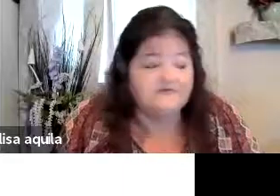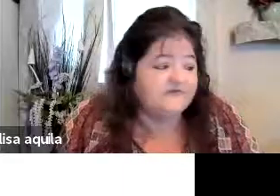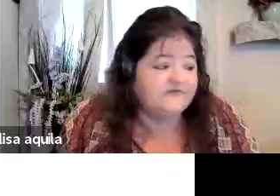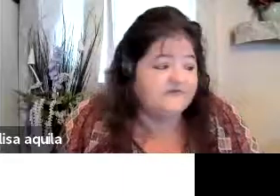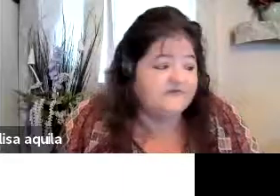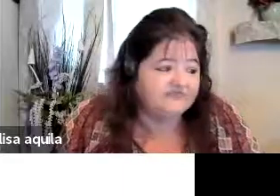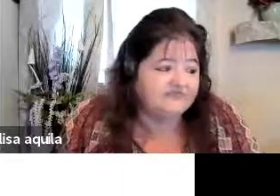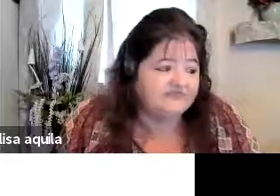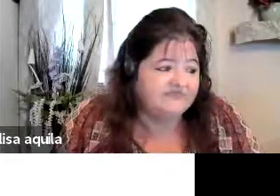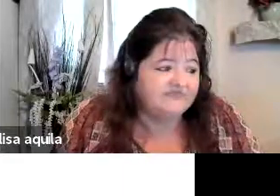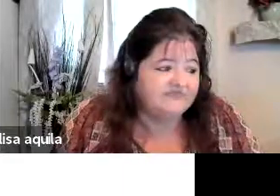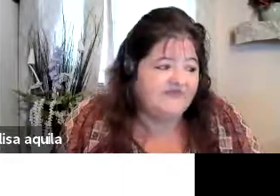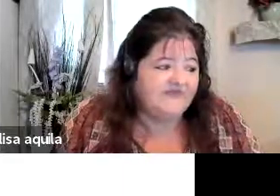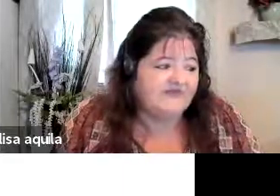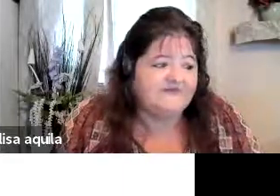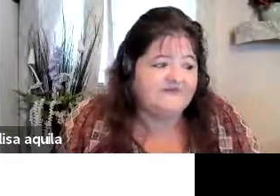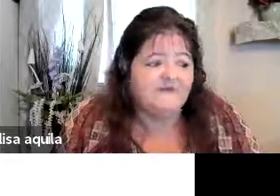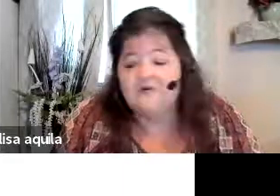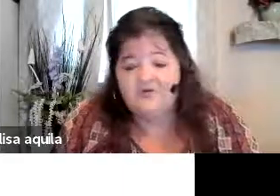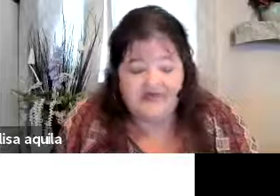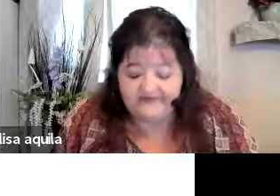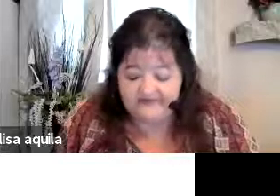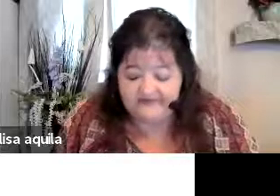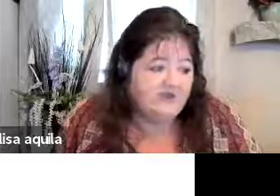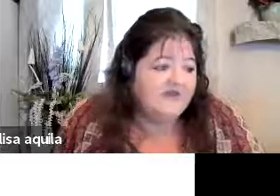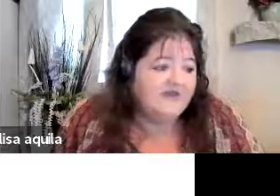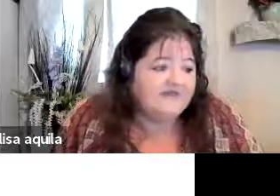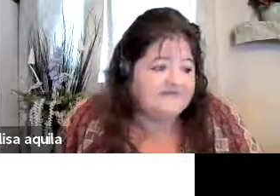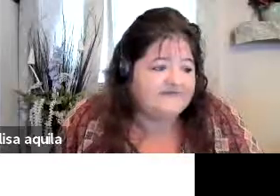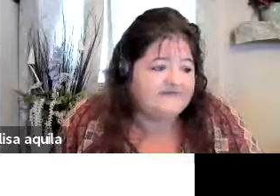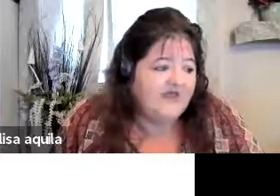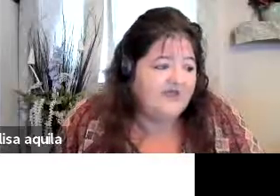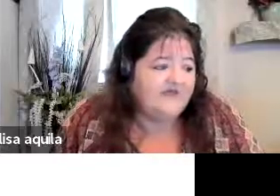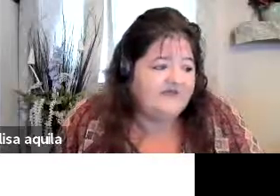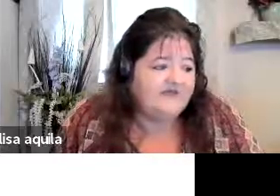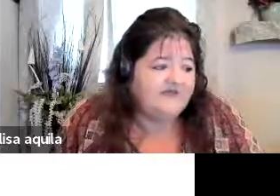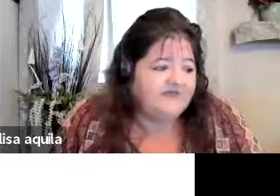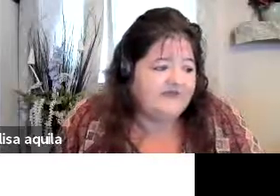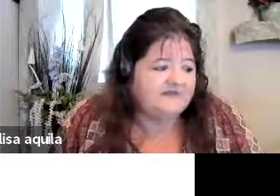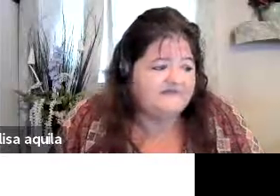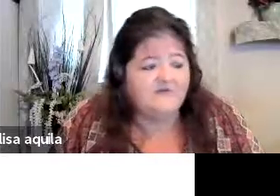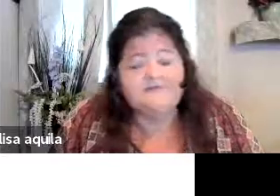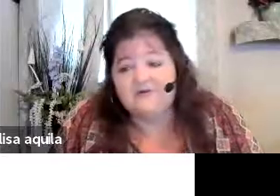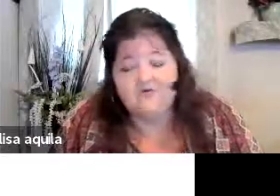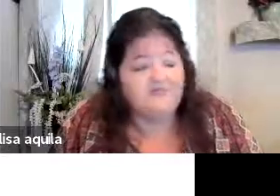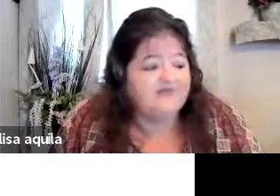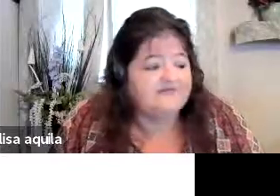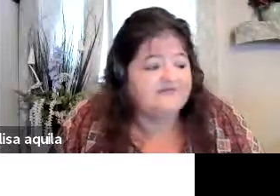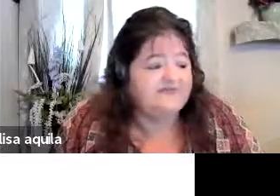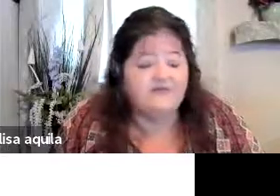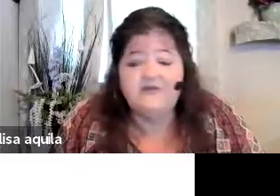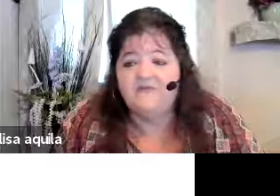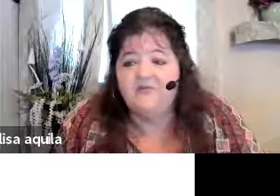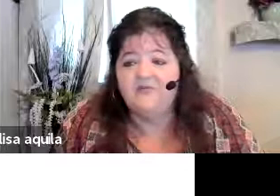Pennsylvania students do. They deserve to learn about their history. They deserve to learn